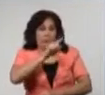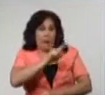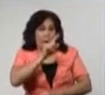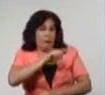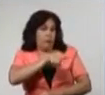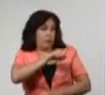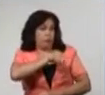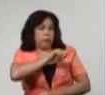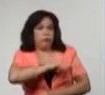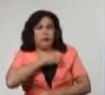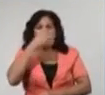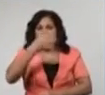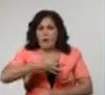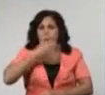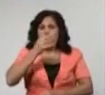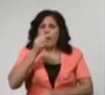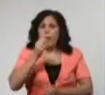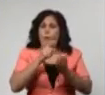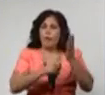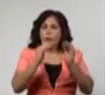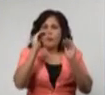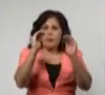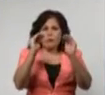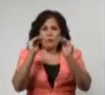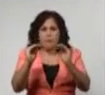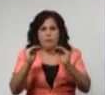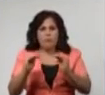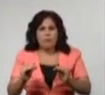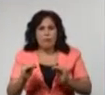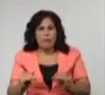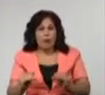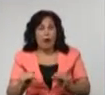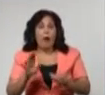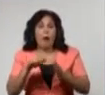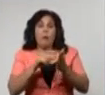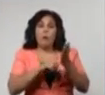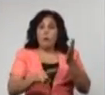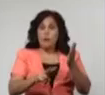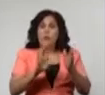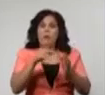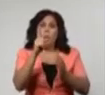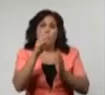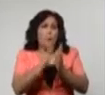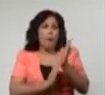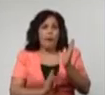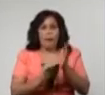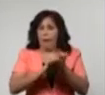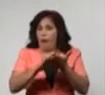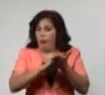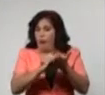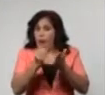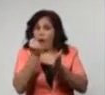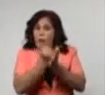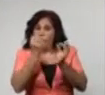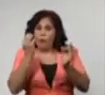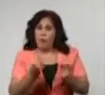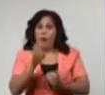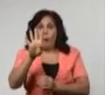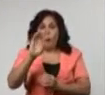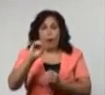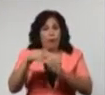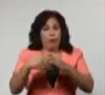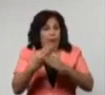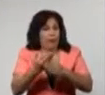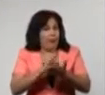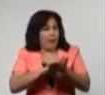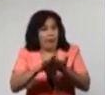we explained a few days ago, many of those territories have not had new cases for